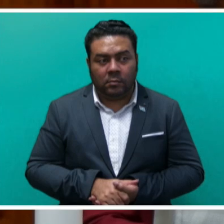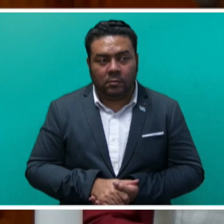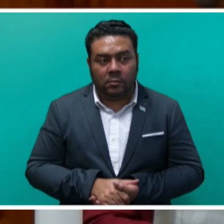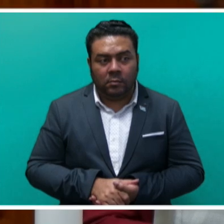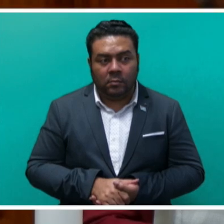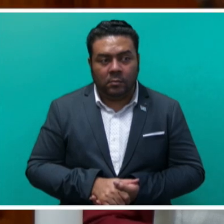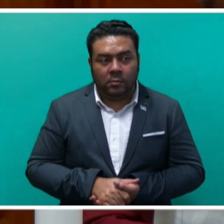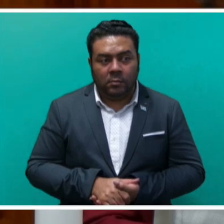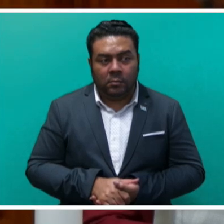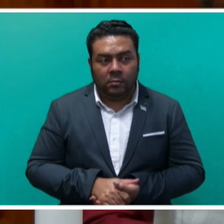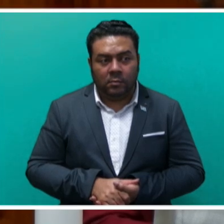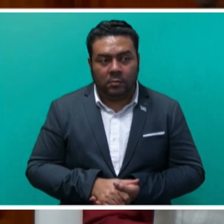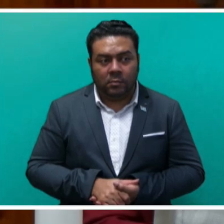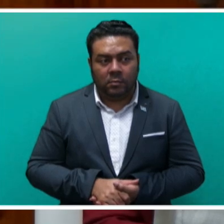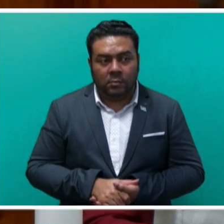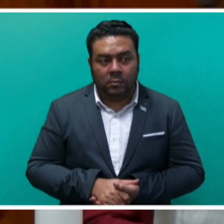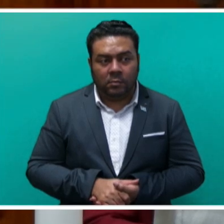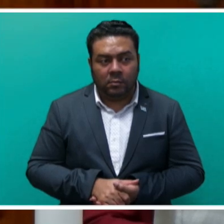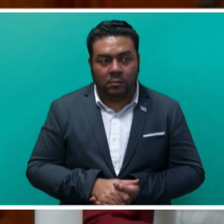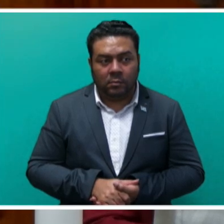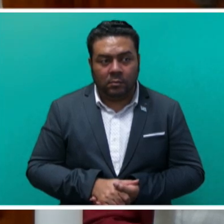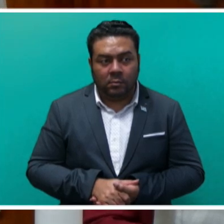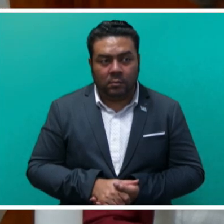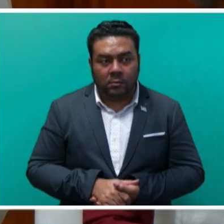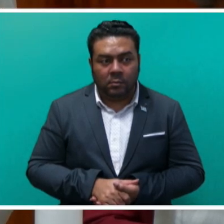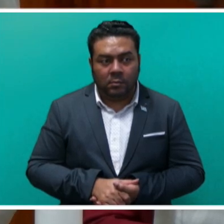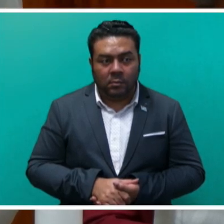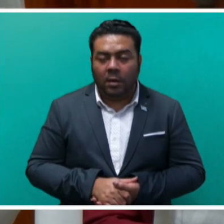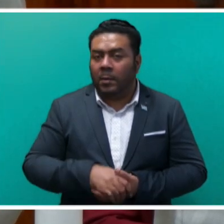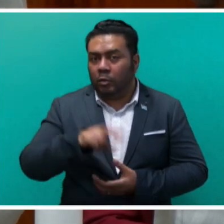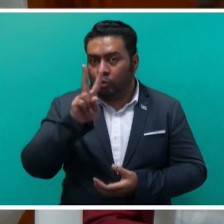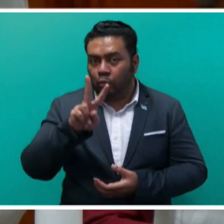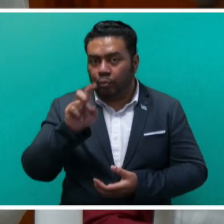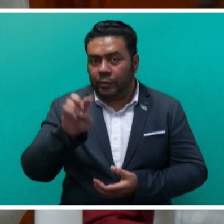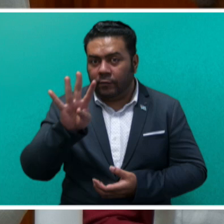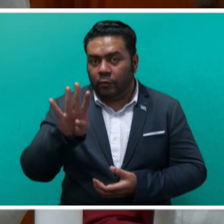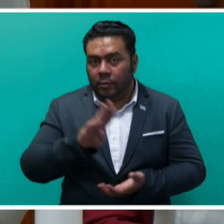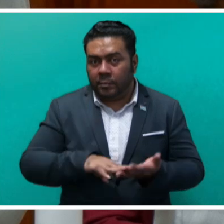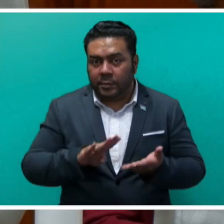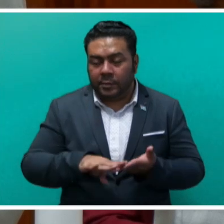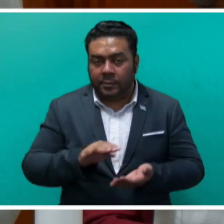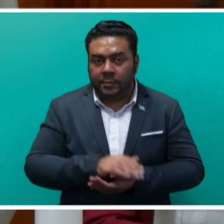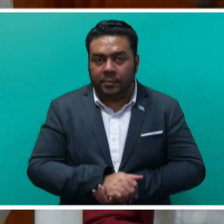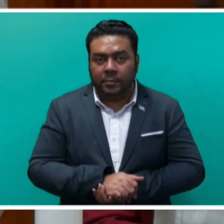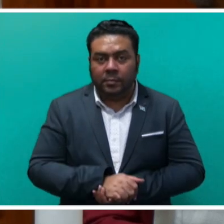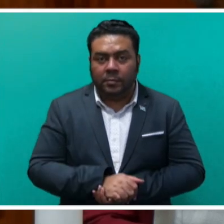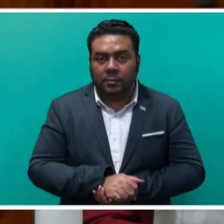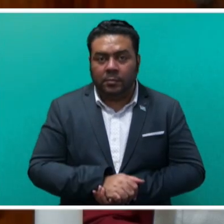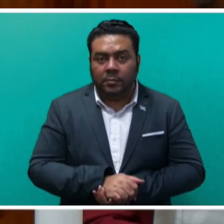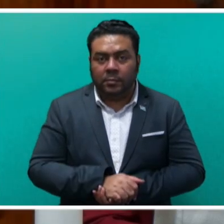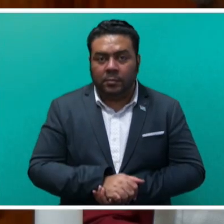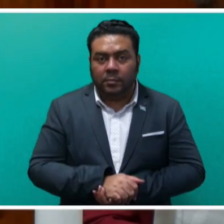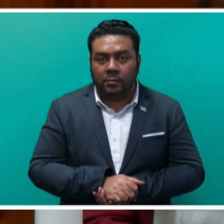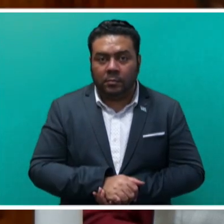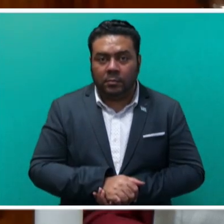in grants and securing loans of about 2.4 million. We see the value in